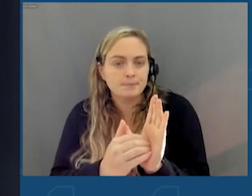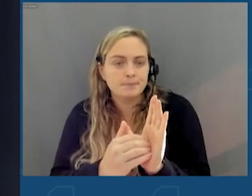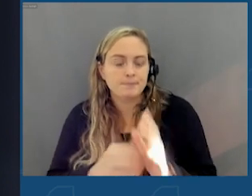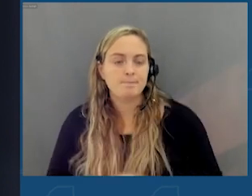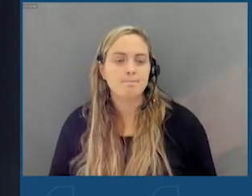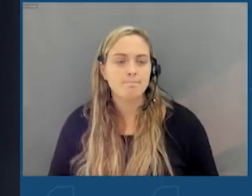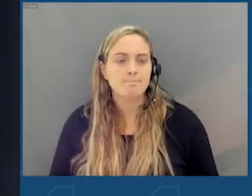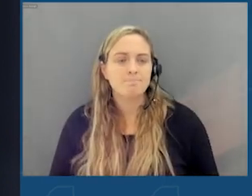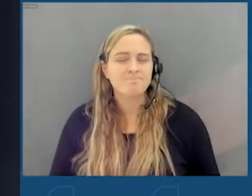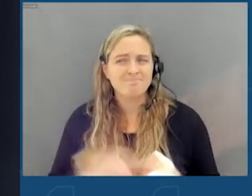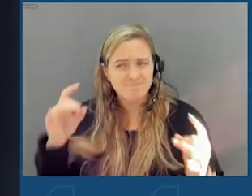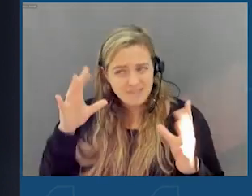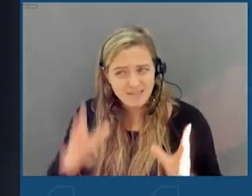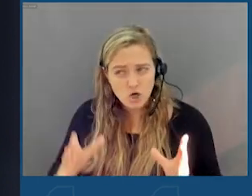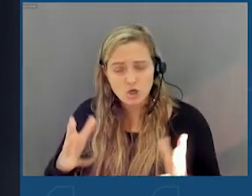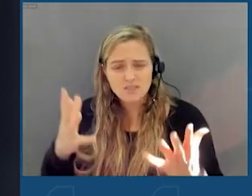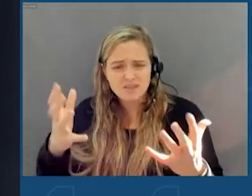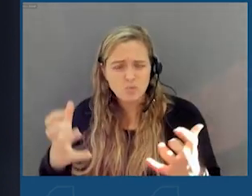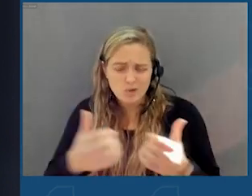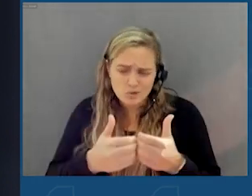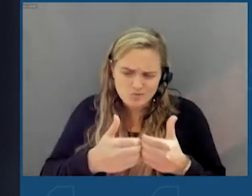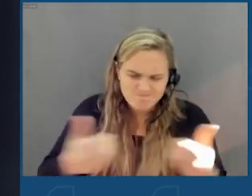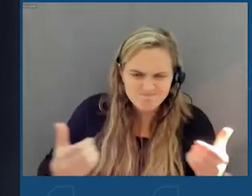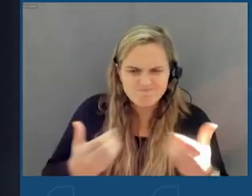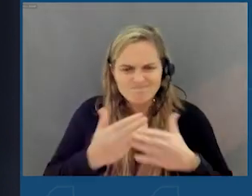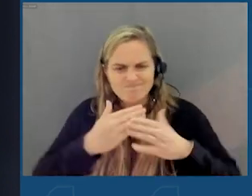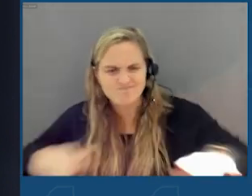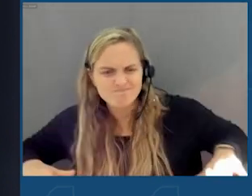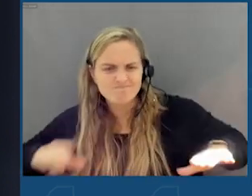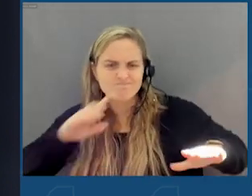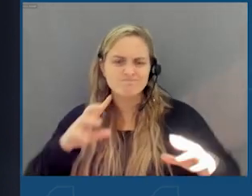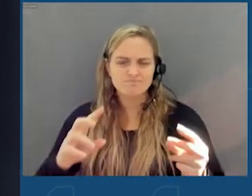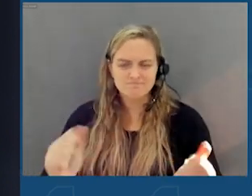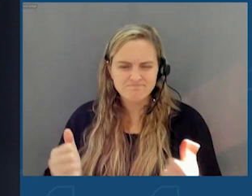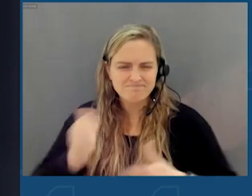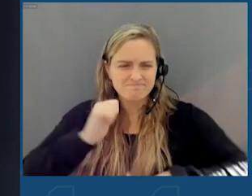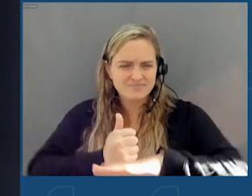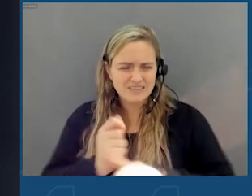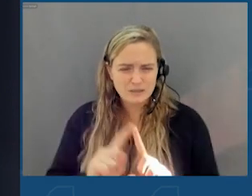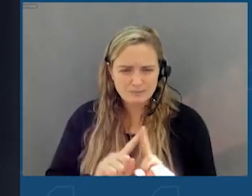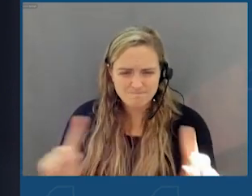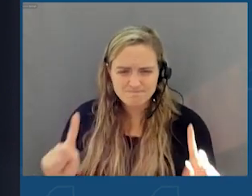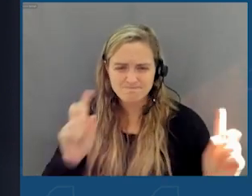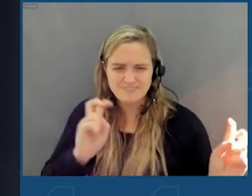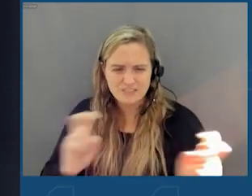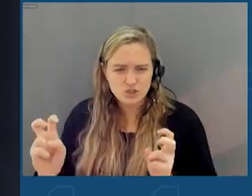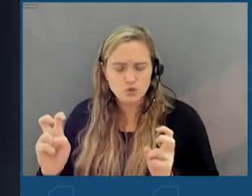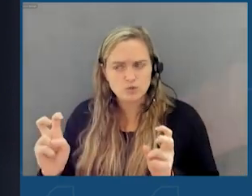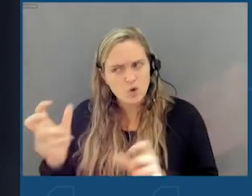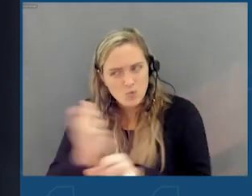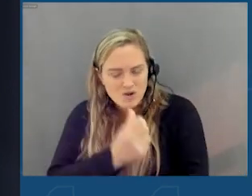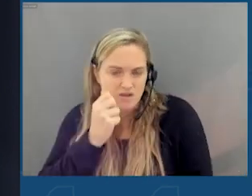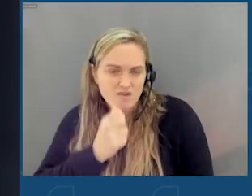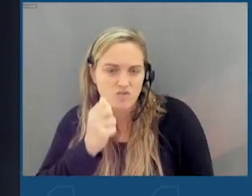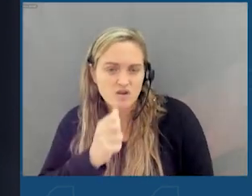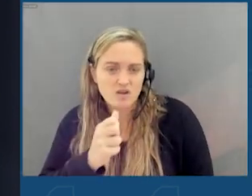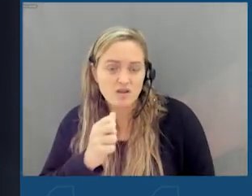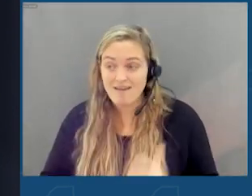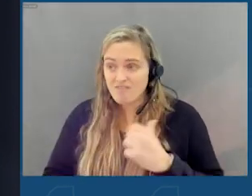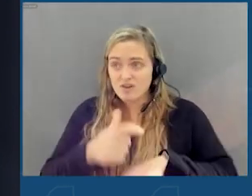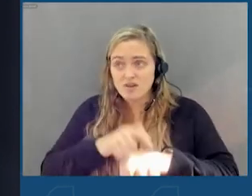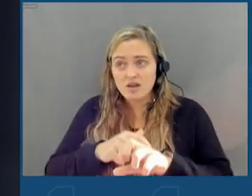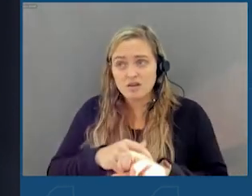The terrorists who seek to divide and create anarchy are winning every single day that we lose respect